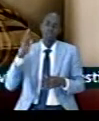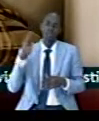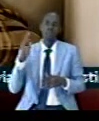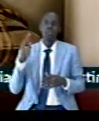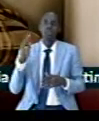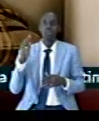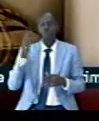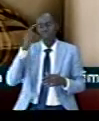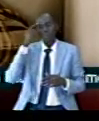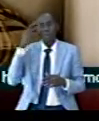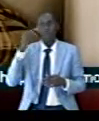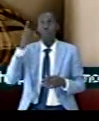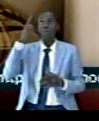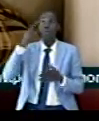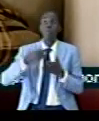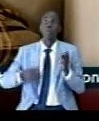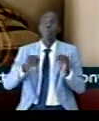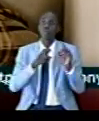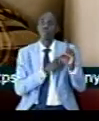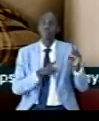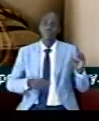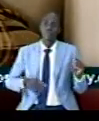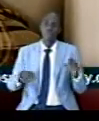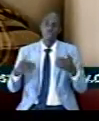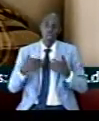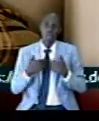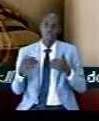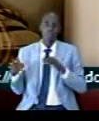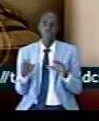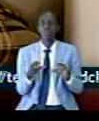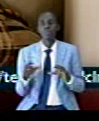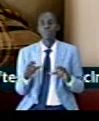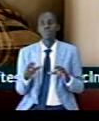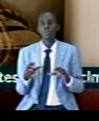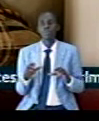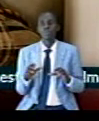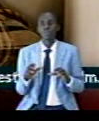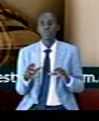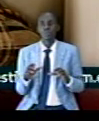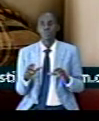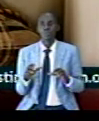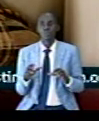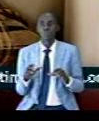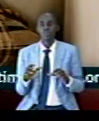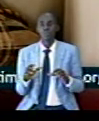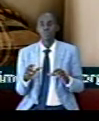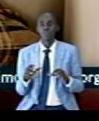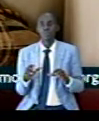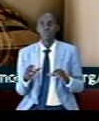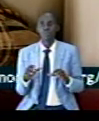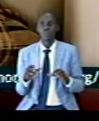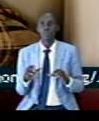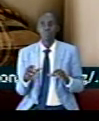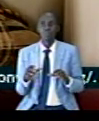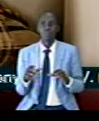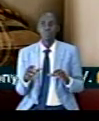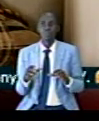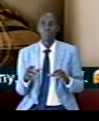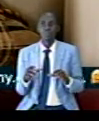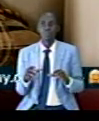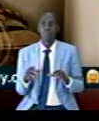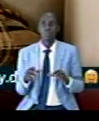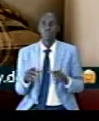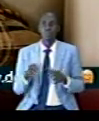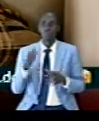because of what the Lord has done, because of what I went through. You will hear from